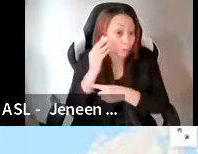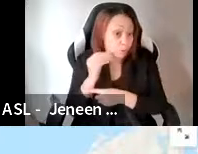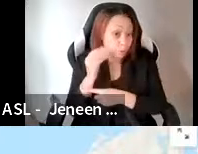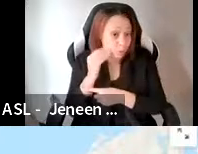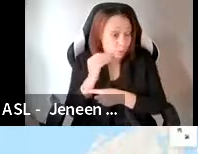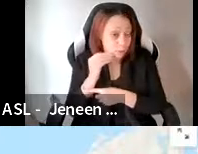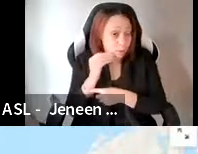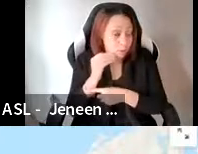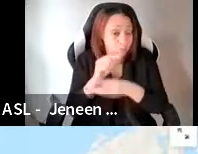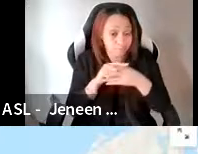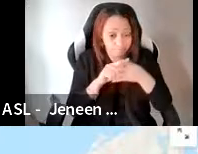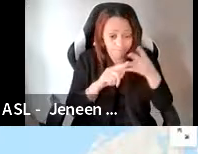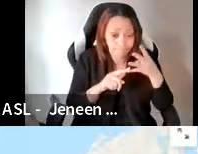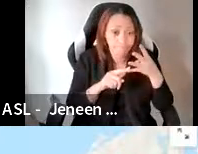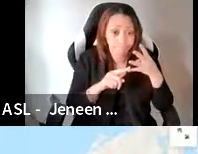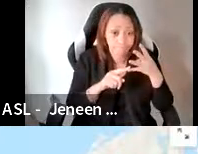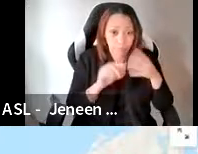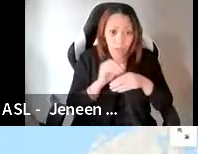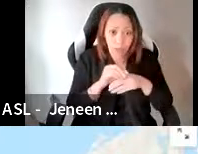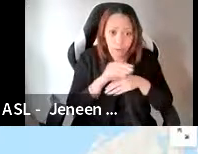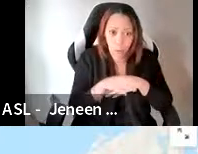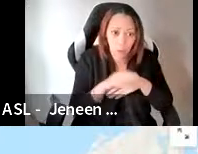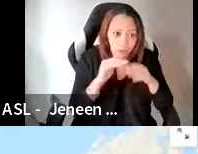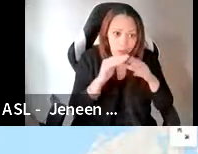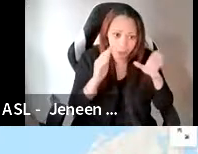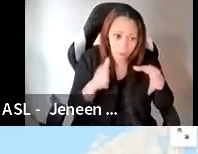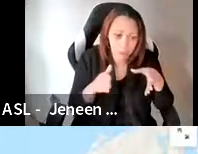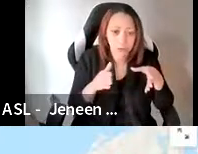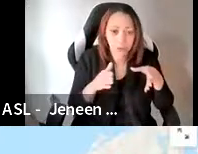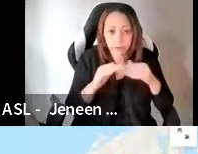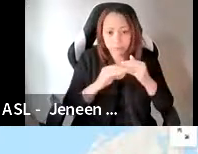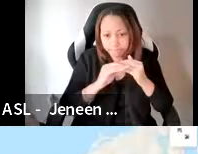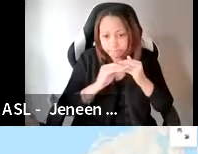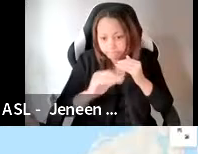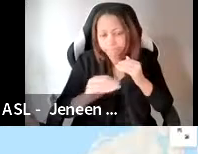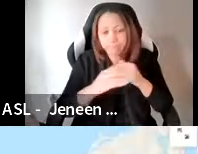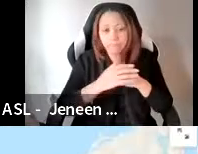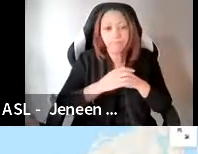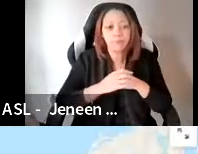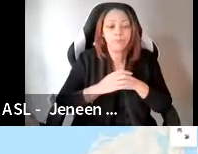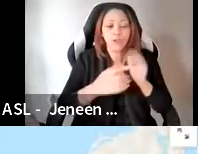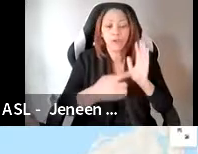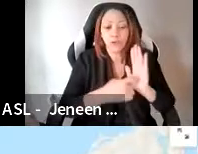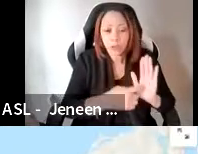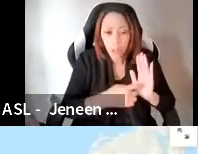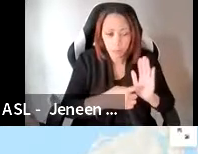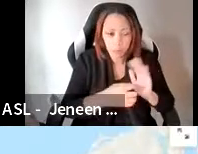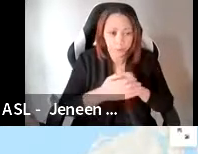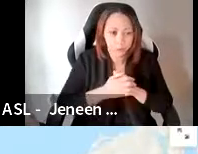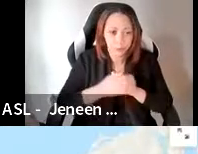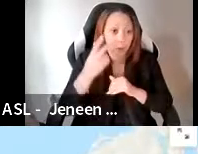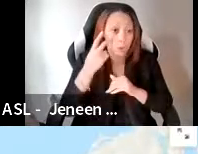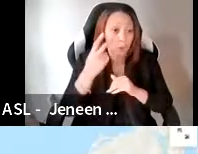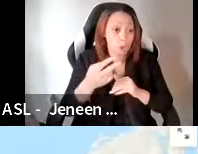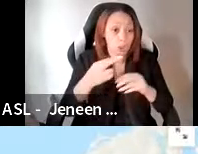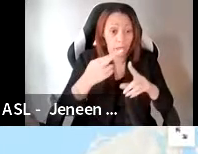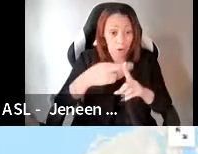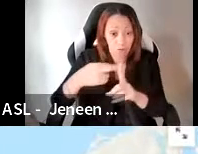these factors influence a household's housing stability. For example, let's look at rent burden.